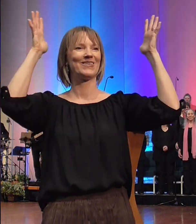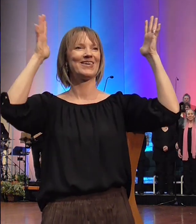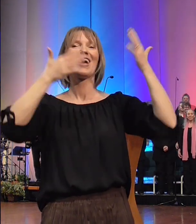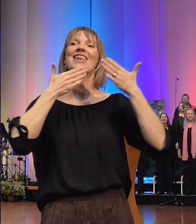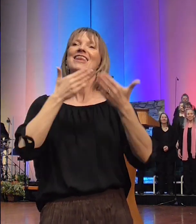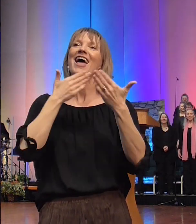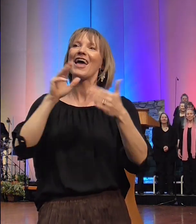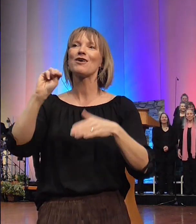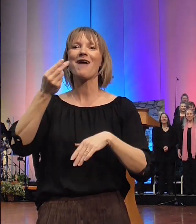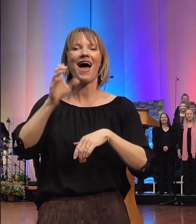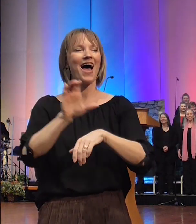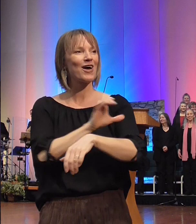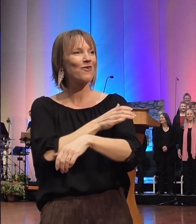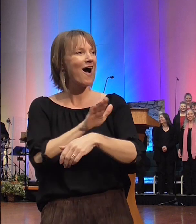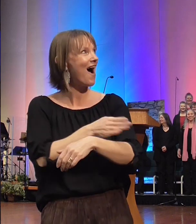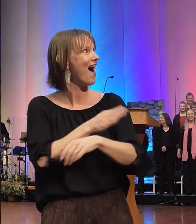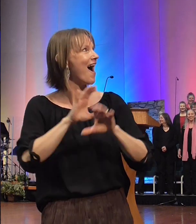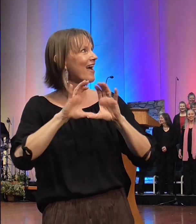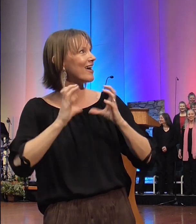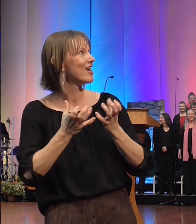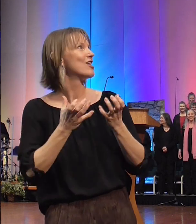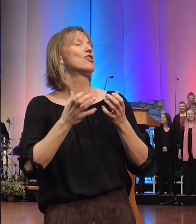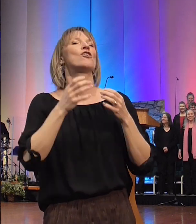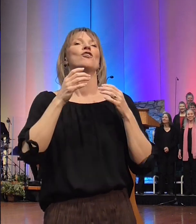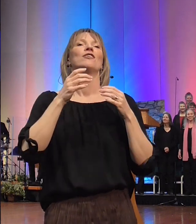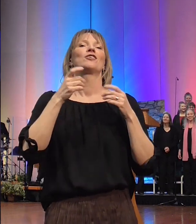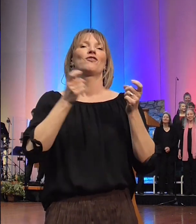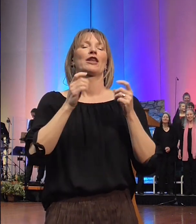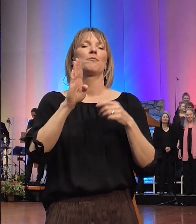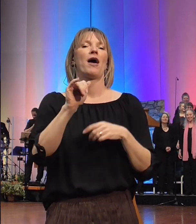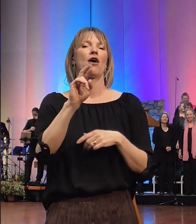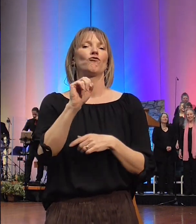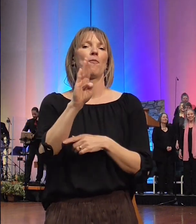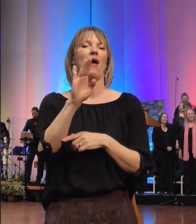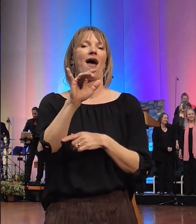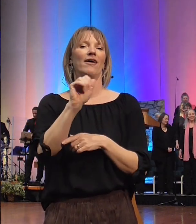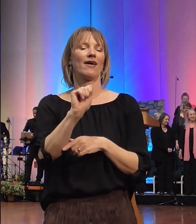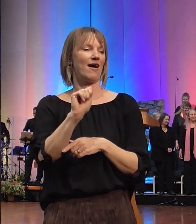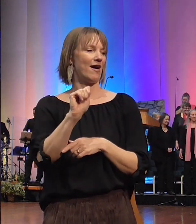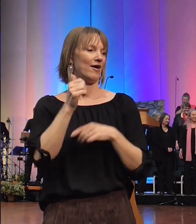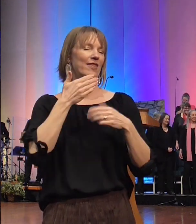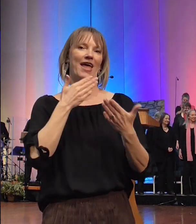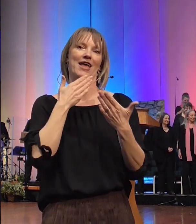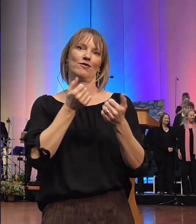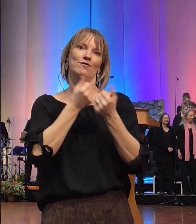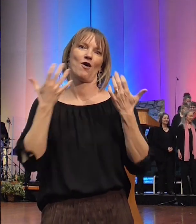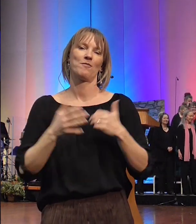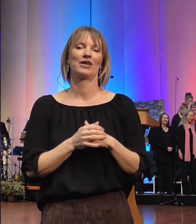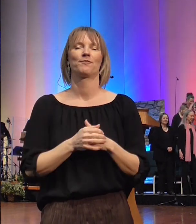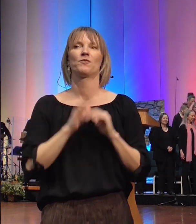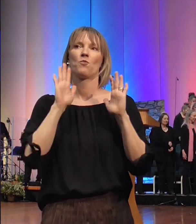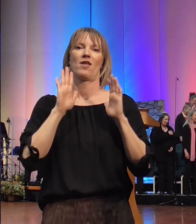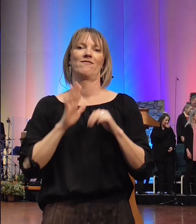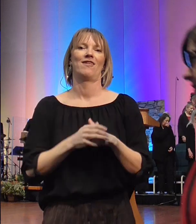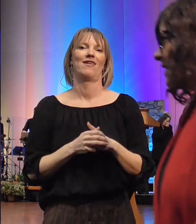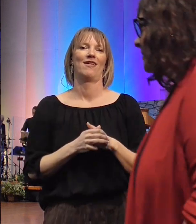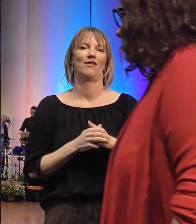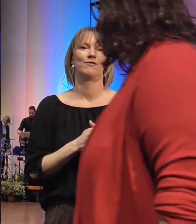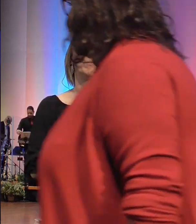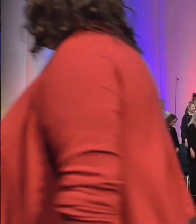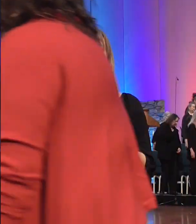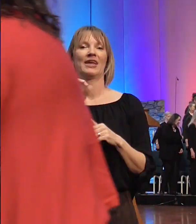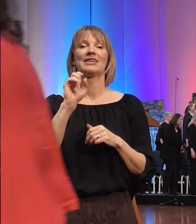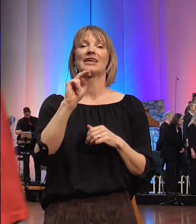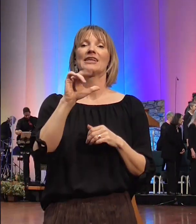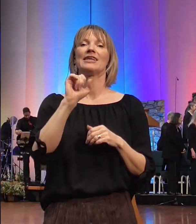Thank you, Mile High Choir, directed by Rebecca Stoudemire. Thank you so much. Wonderful. Denise, thank you so much for that